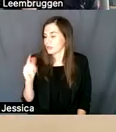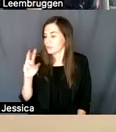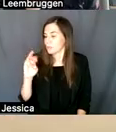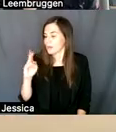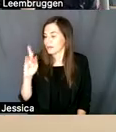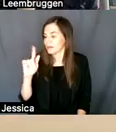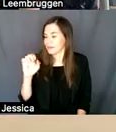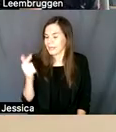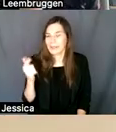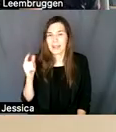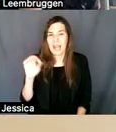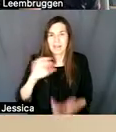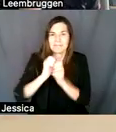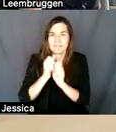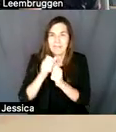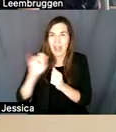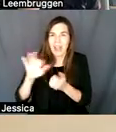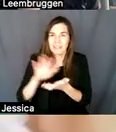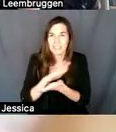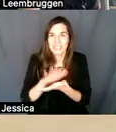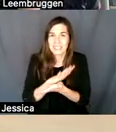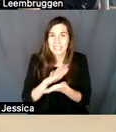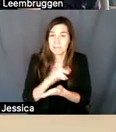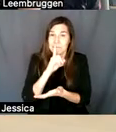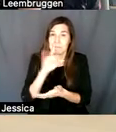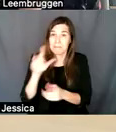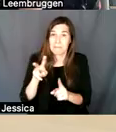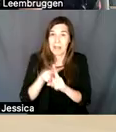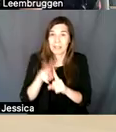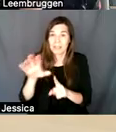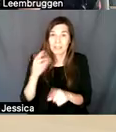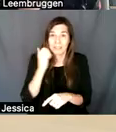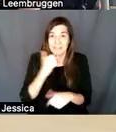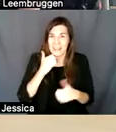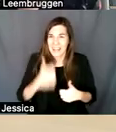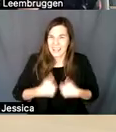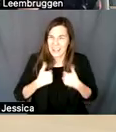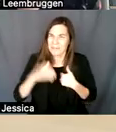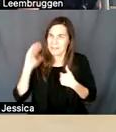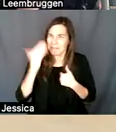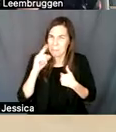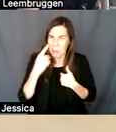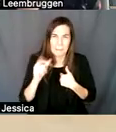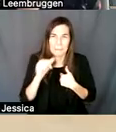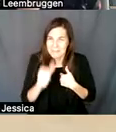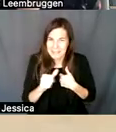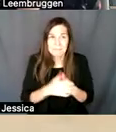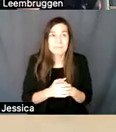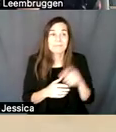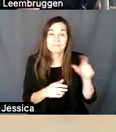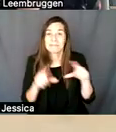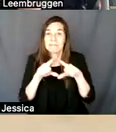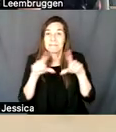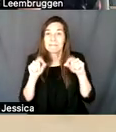totally random, but I'm going to convince you it applies to your daily life. I'll start by defining each of these terms. Here's a piece of cardstock, and I'm